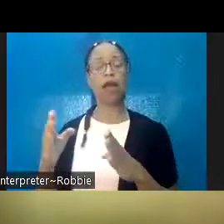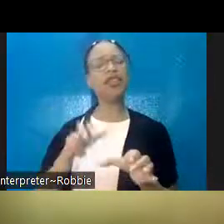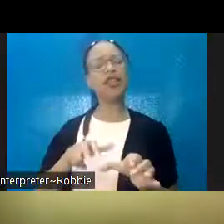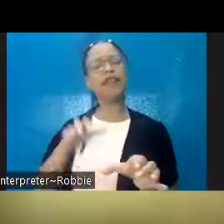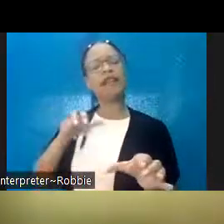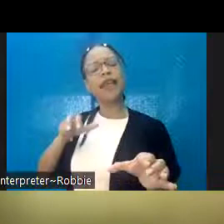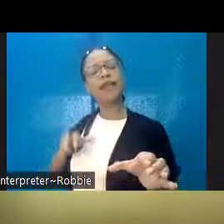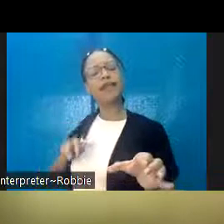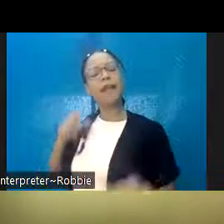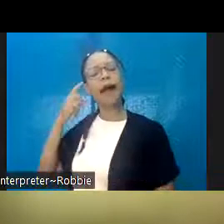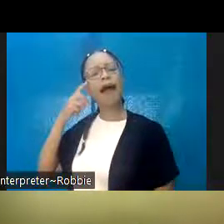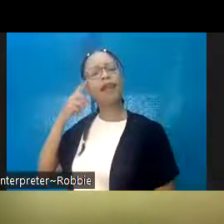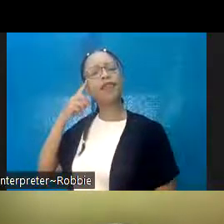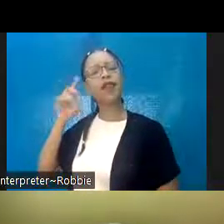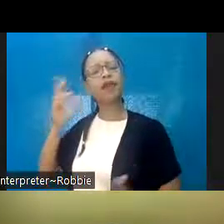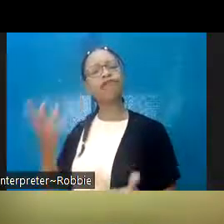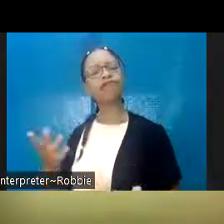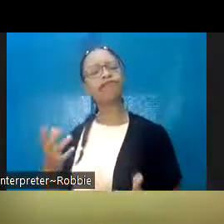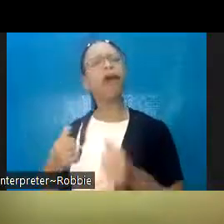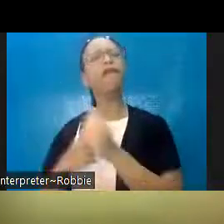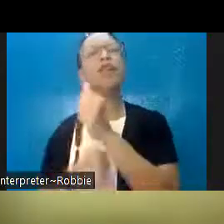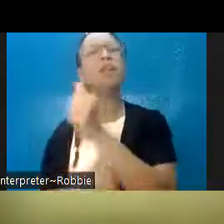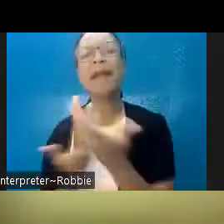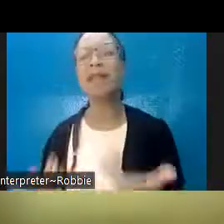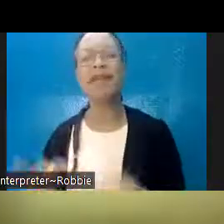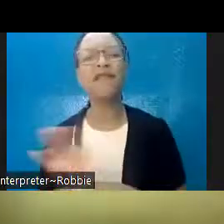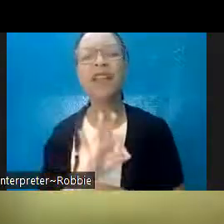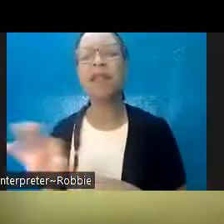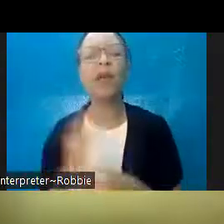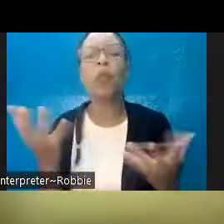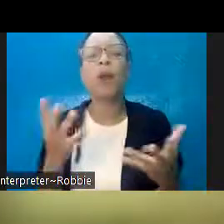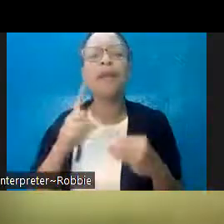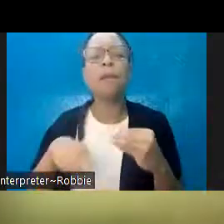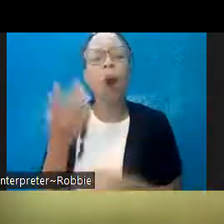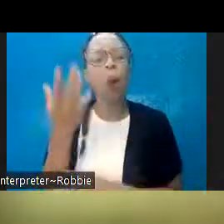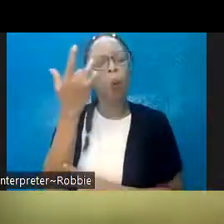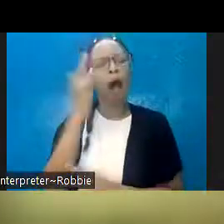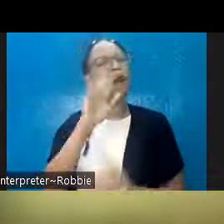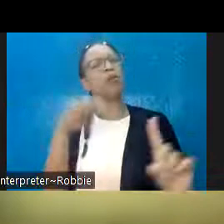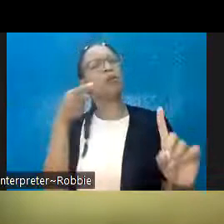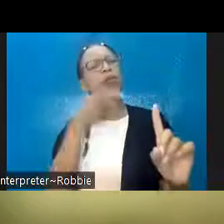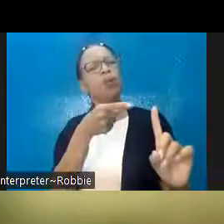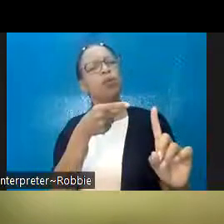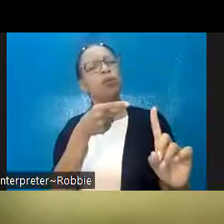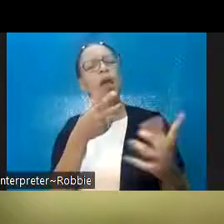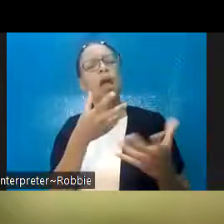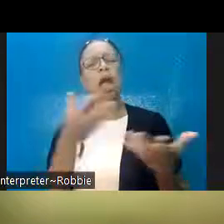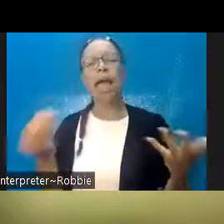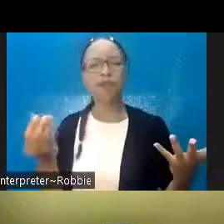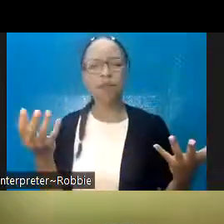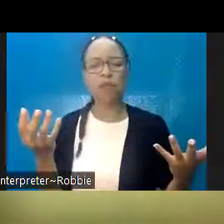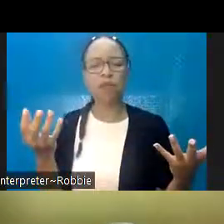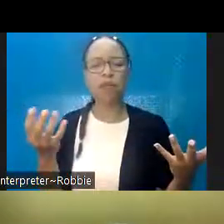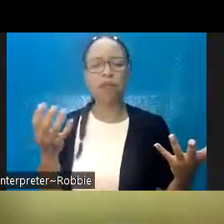think fundamentally, what is it all about? And why are we actually doing this? And fundamentally, what this is about